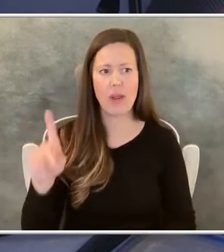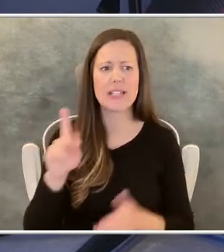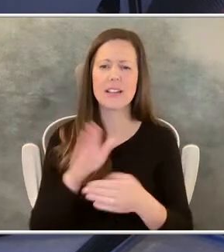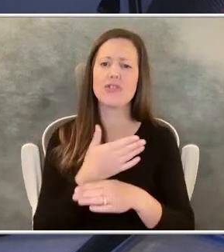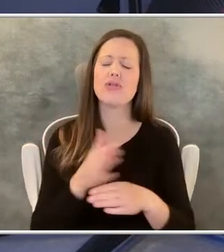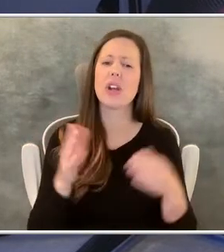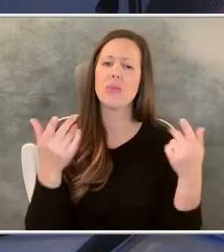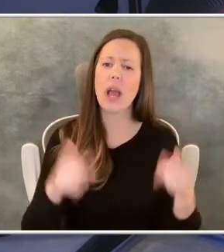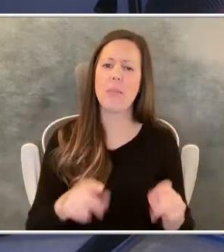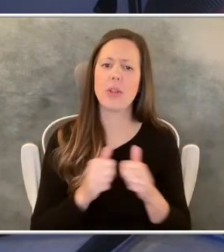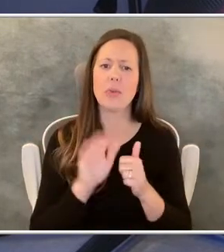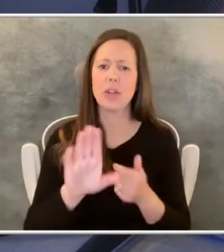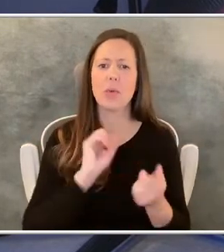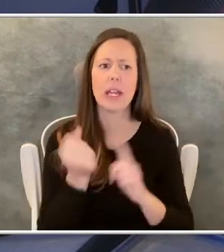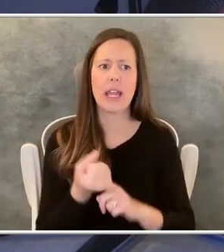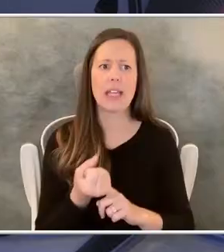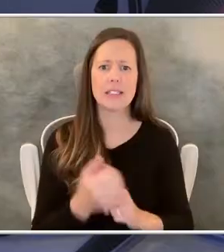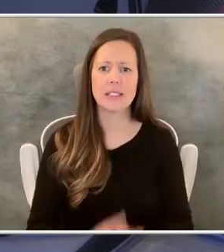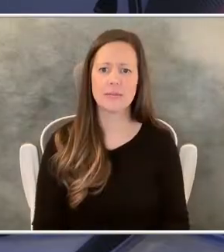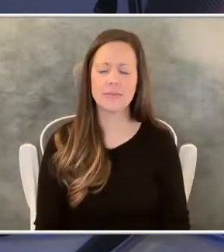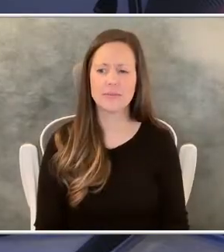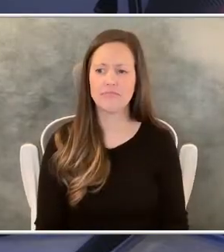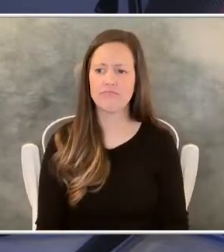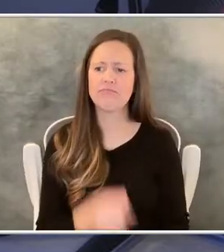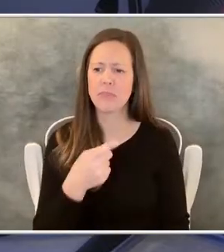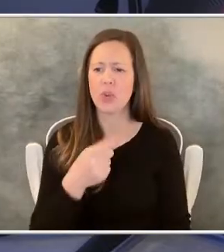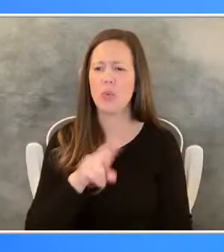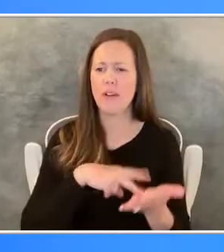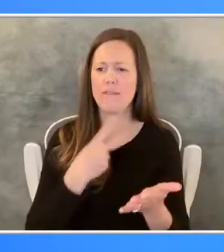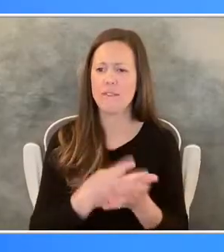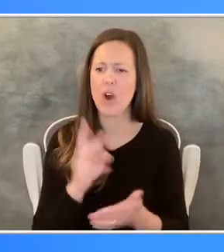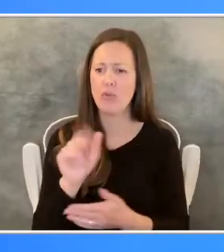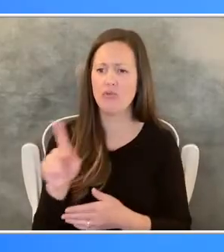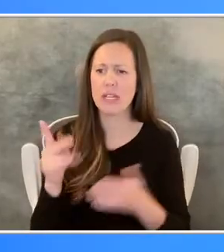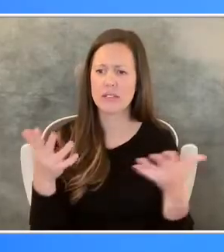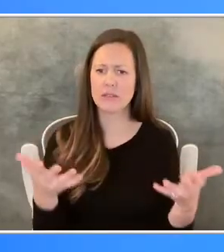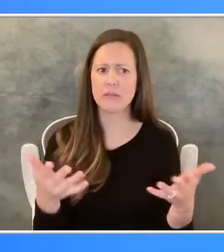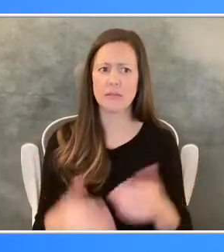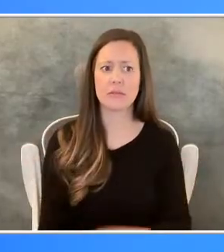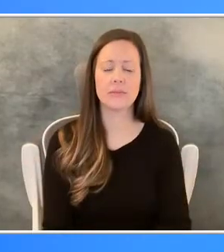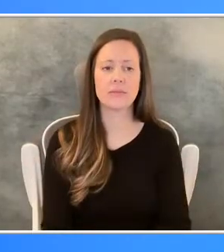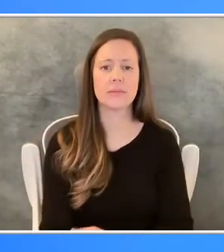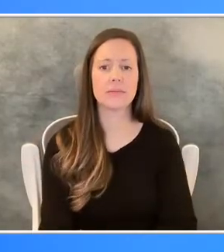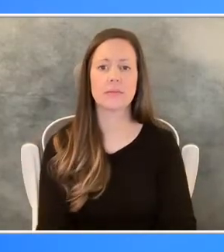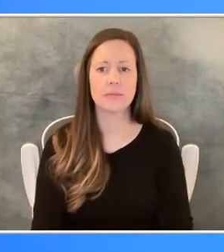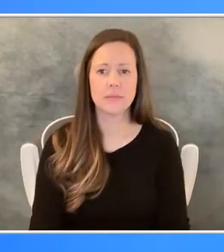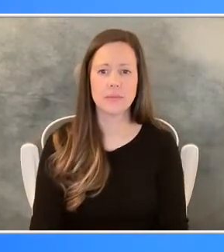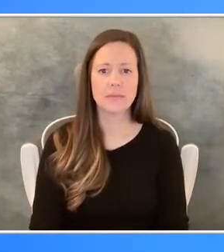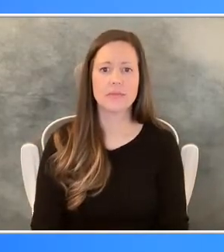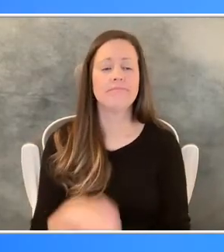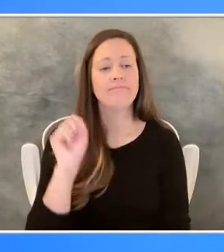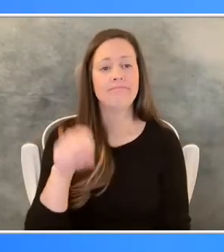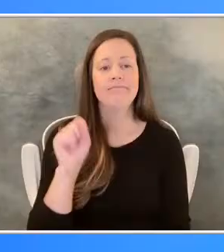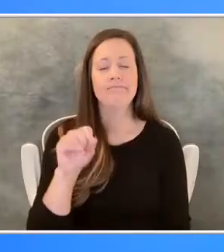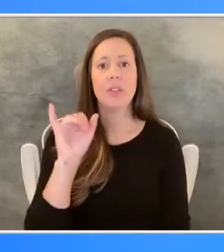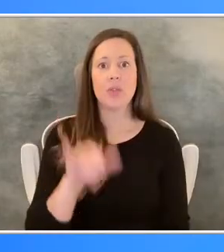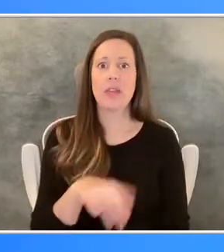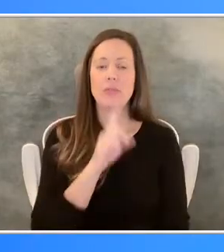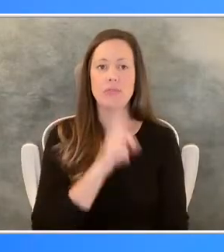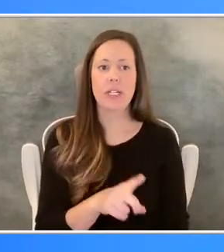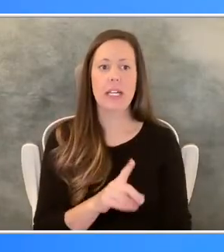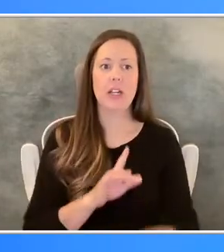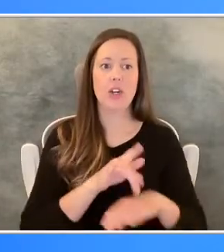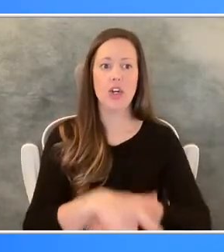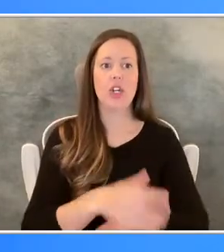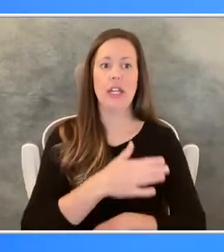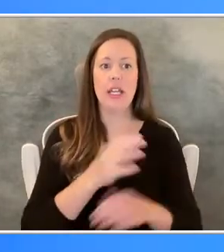case. What made you the fall risk here? Yeah. So this was early on during my second long